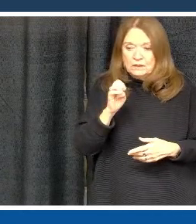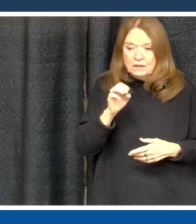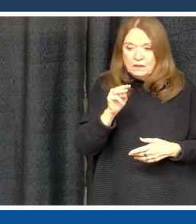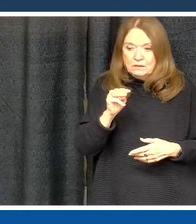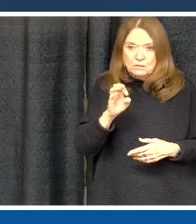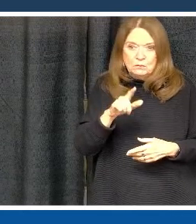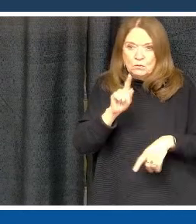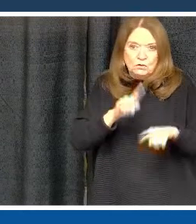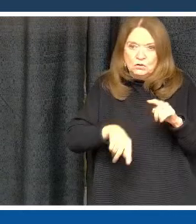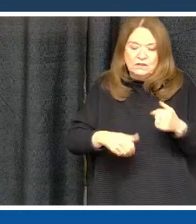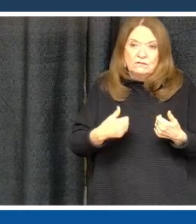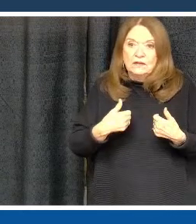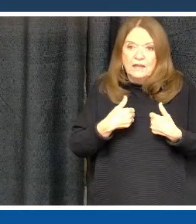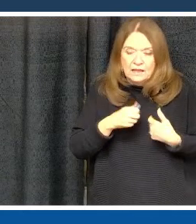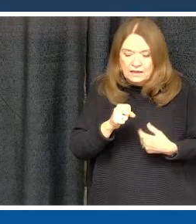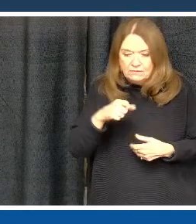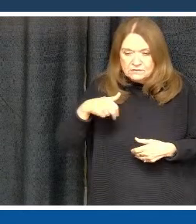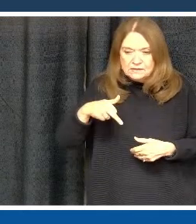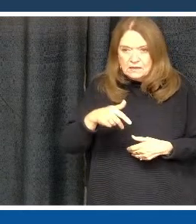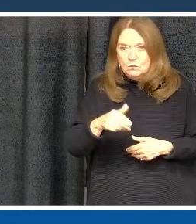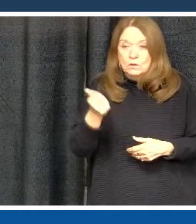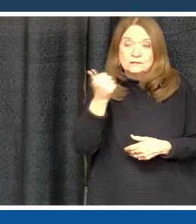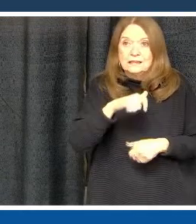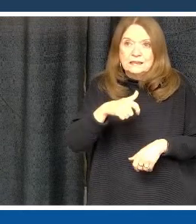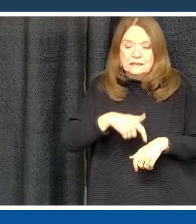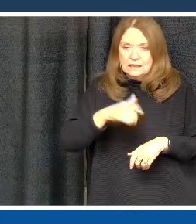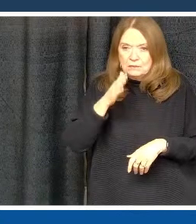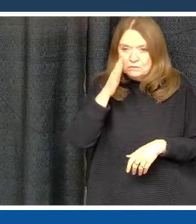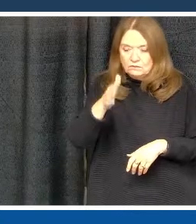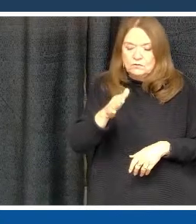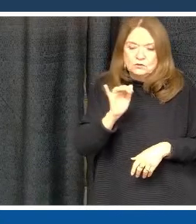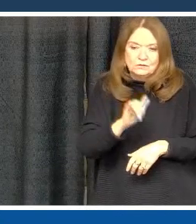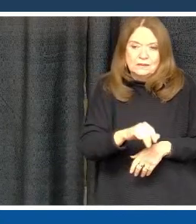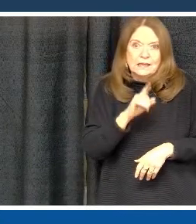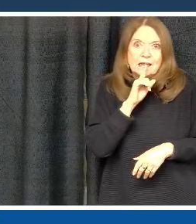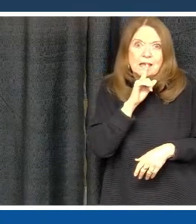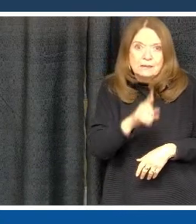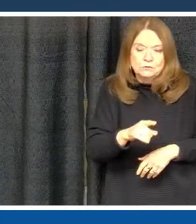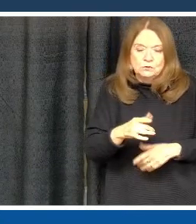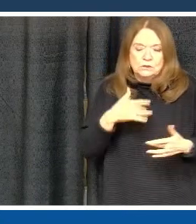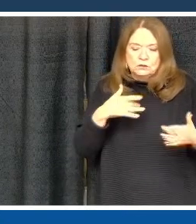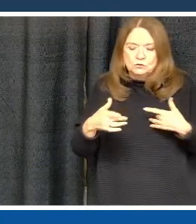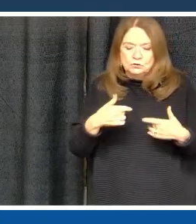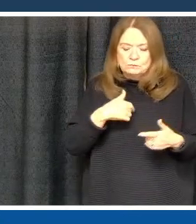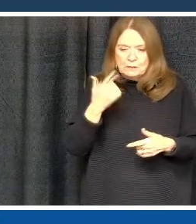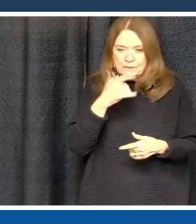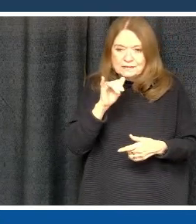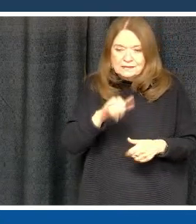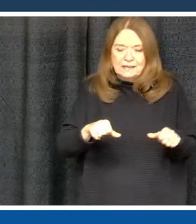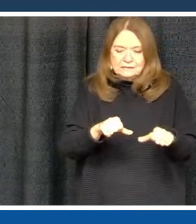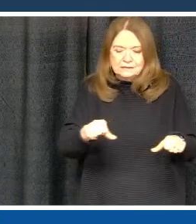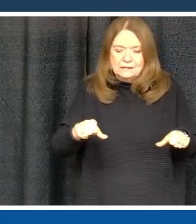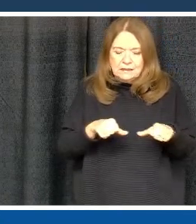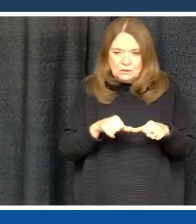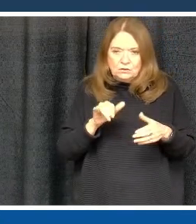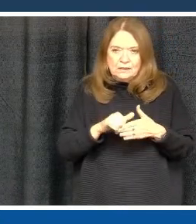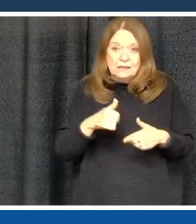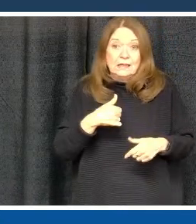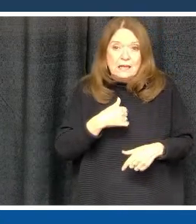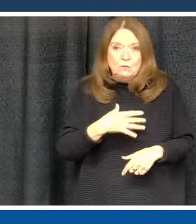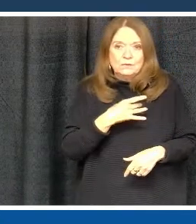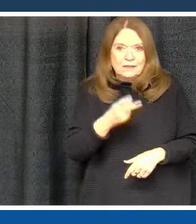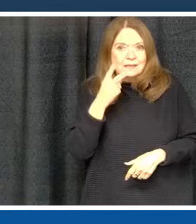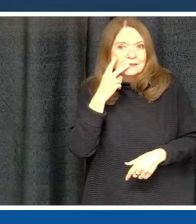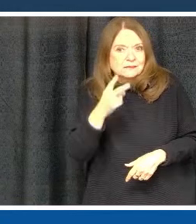being able to have sidewalks at any time in the future. And that absolutely concerns me, because that's an area that I would like to see